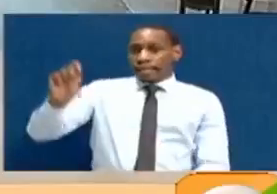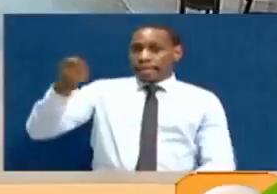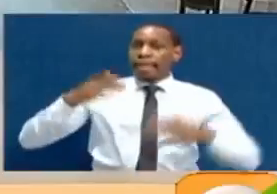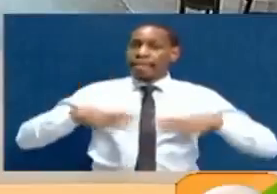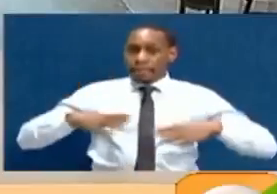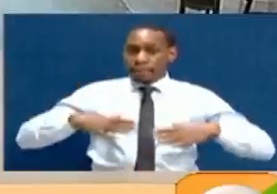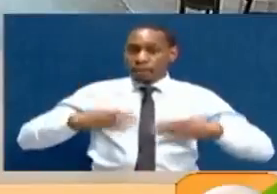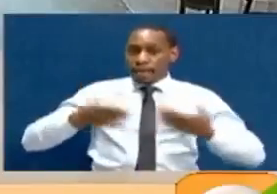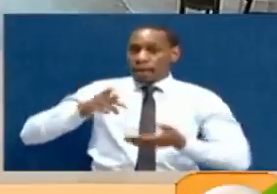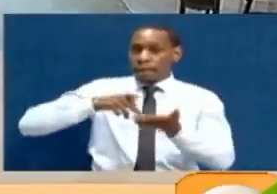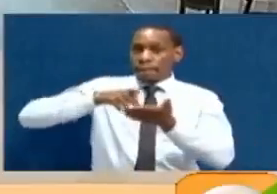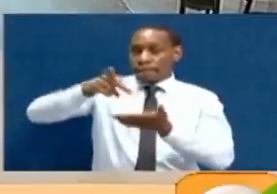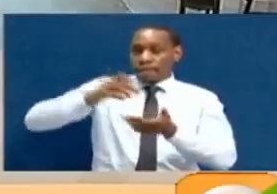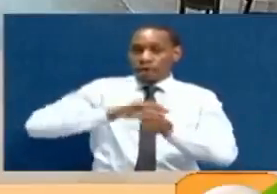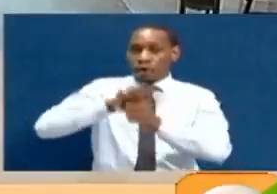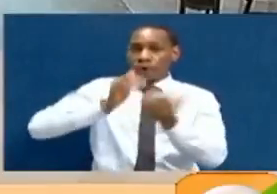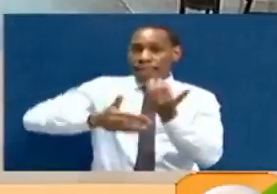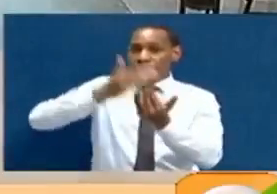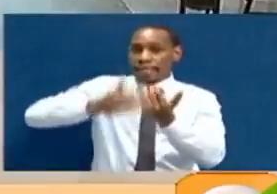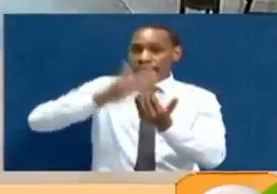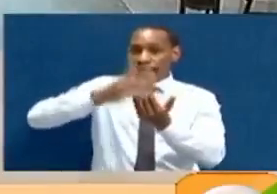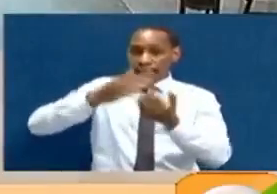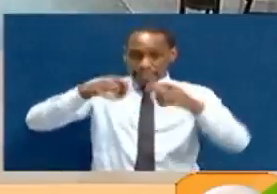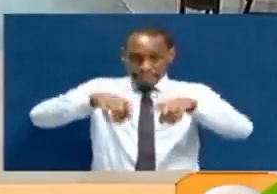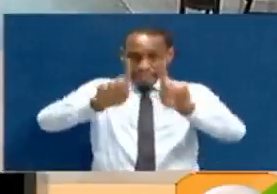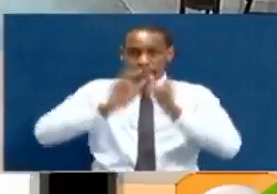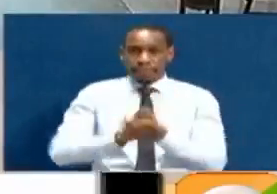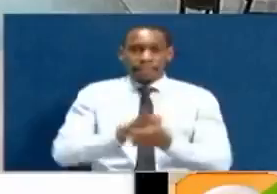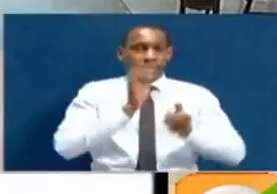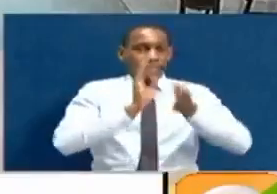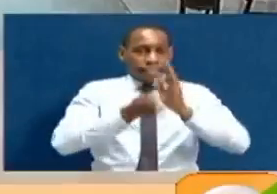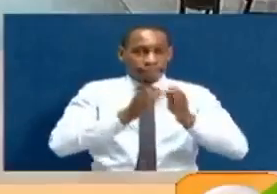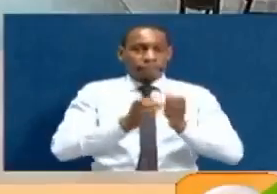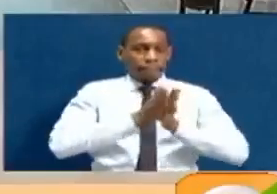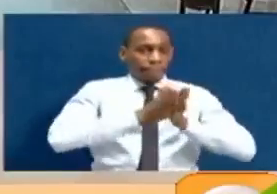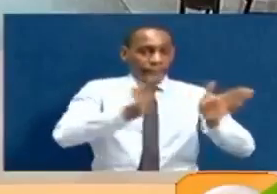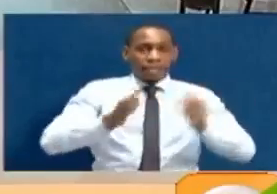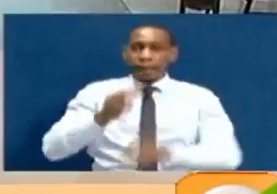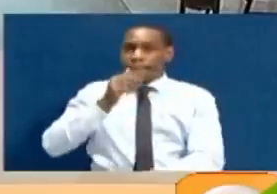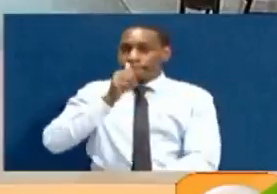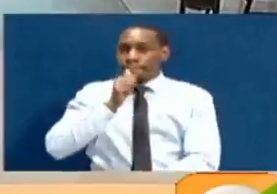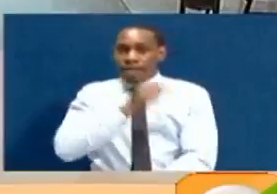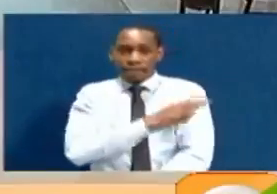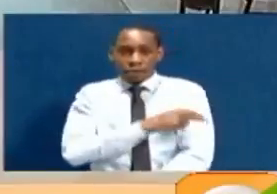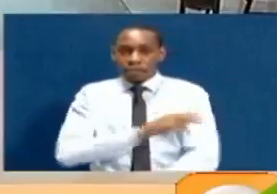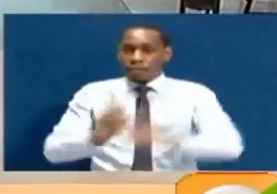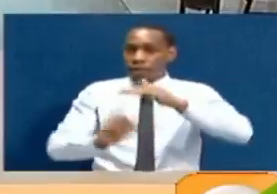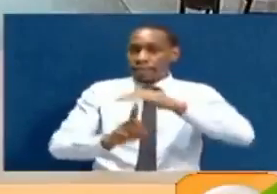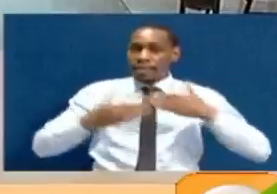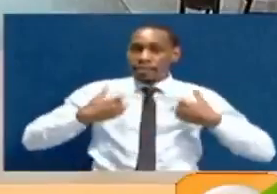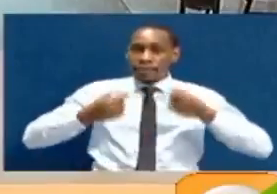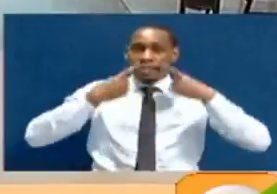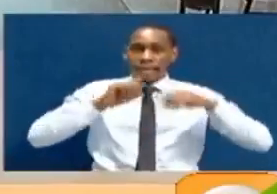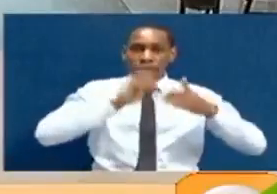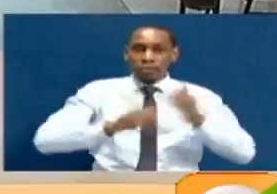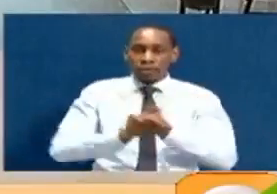Kenyans will have to pay for the COVID-19 treatment out of pocket, whether they are in public or private hospitals. The Ministry of Health has